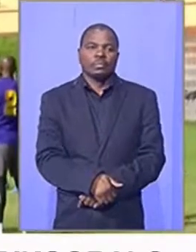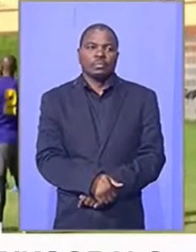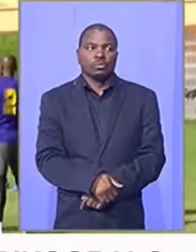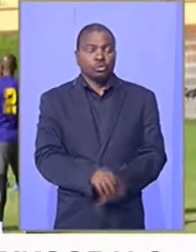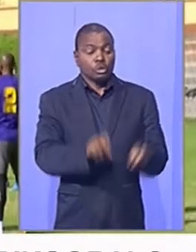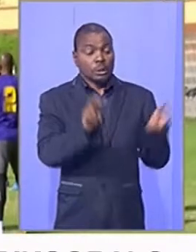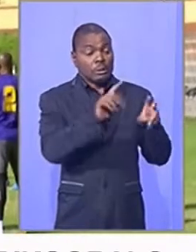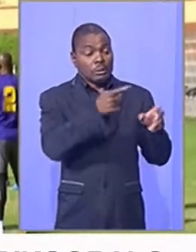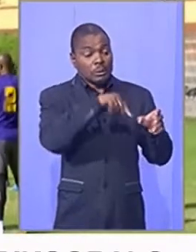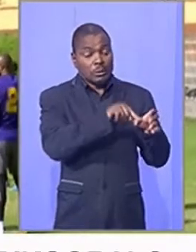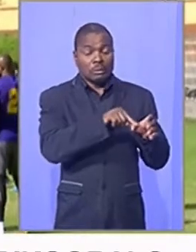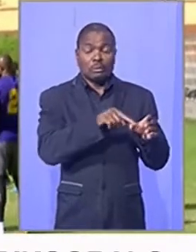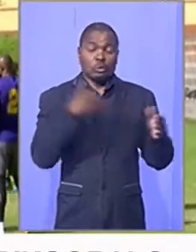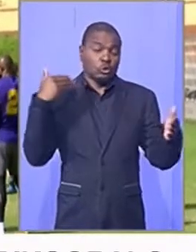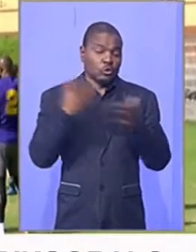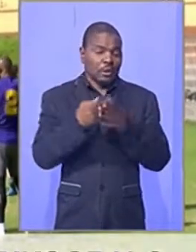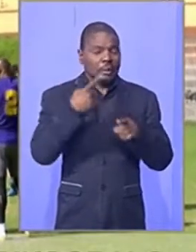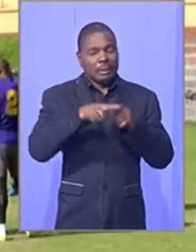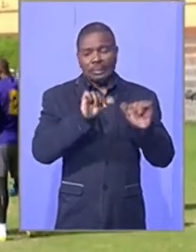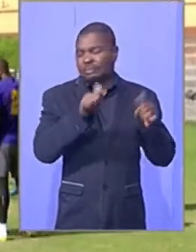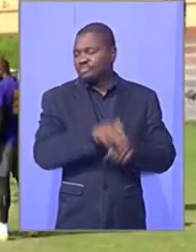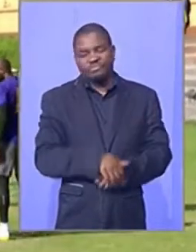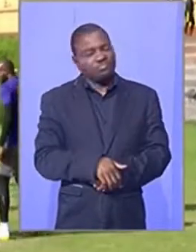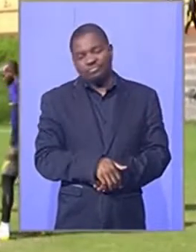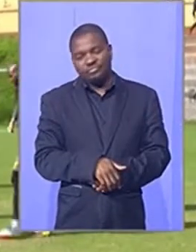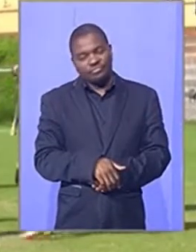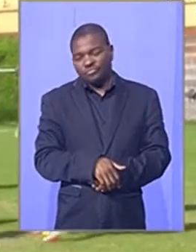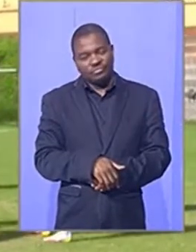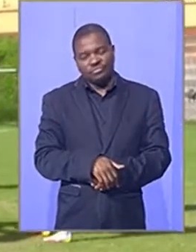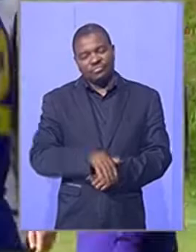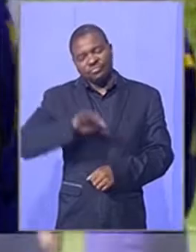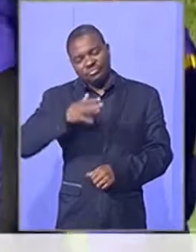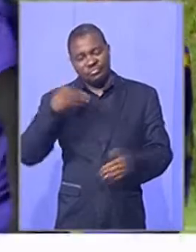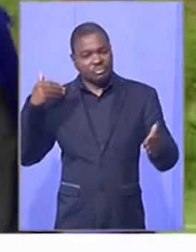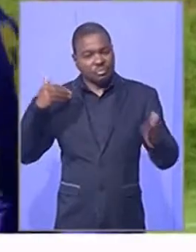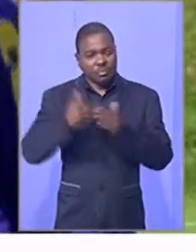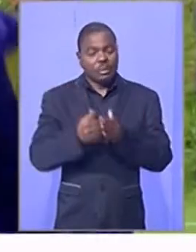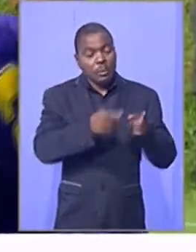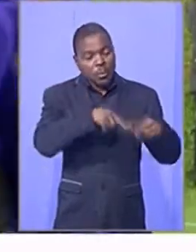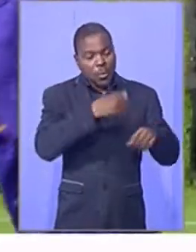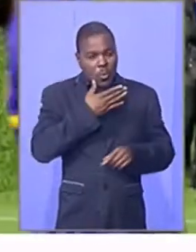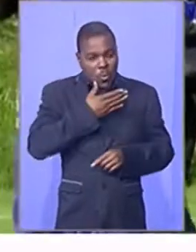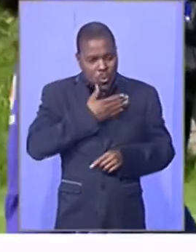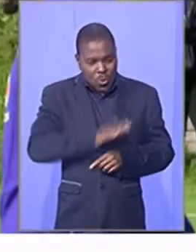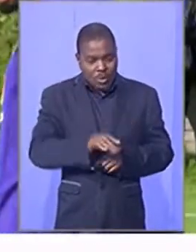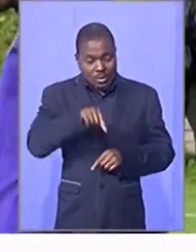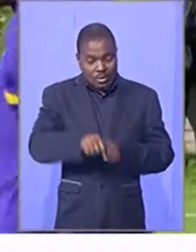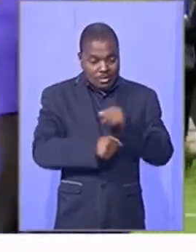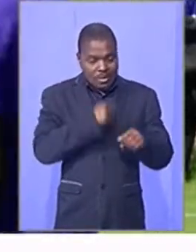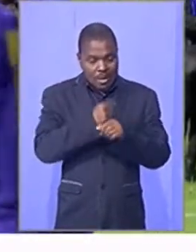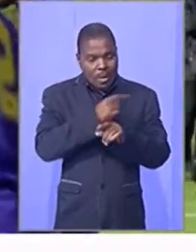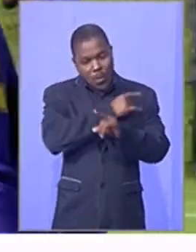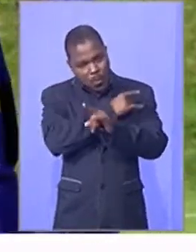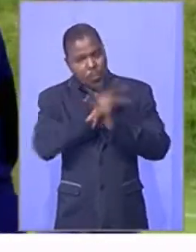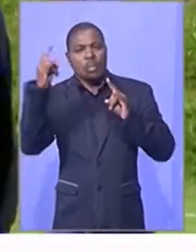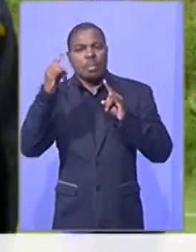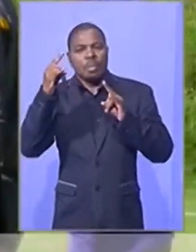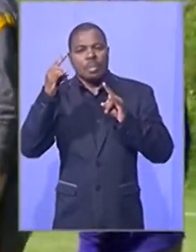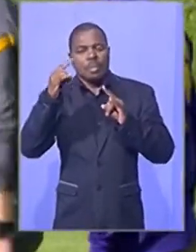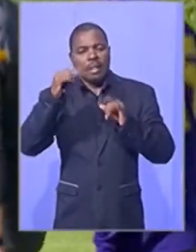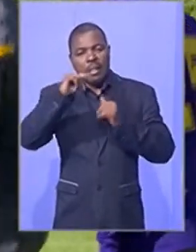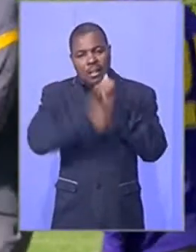Kaizer Chiefs ga se shume gabotse go ya ka mo ba tsebega go ka gona go mme ba nyaka go fetsa sehla se ka penyo